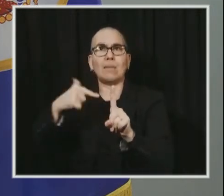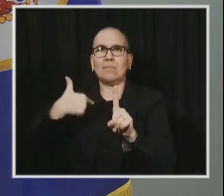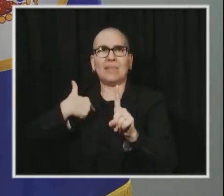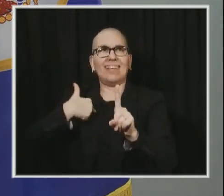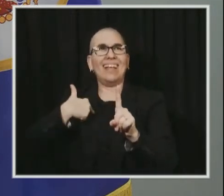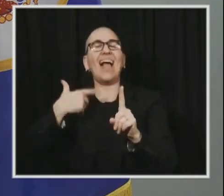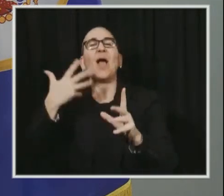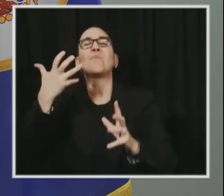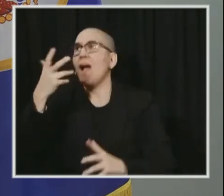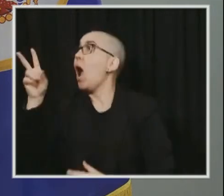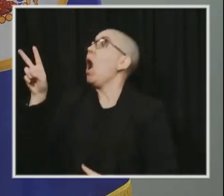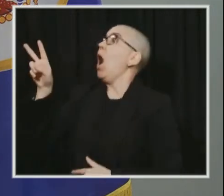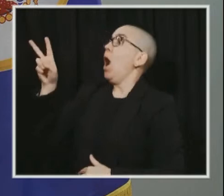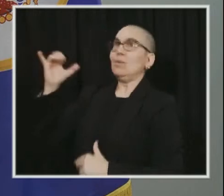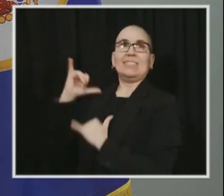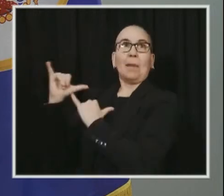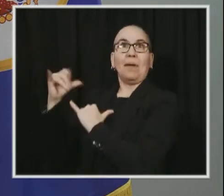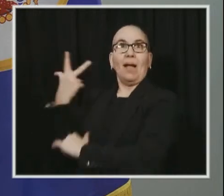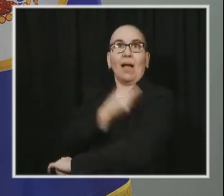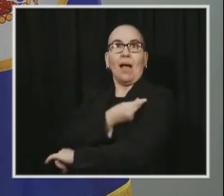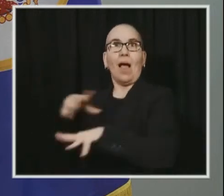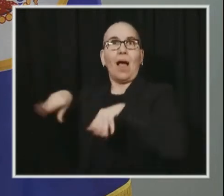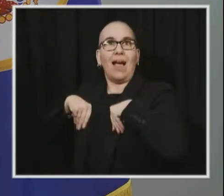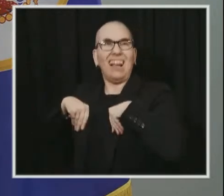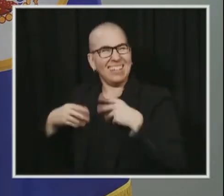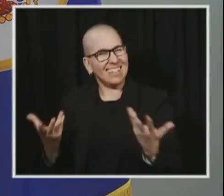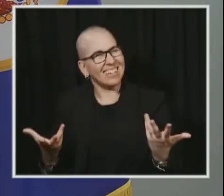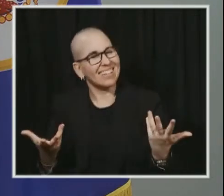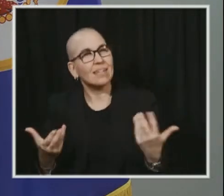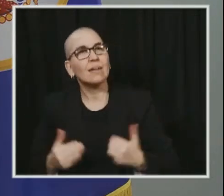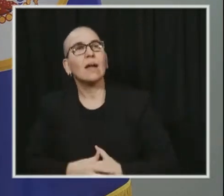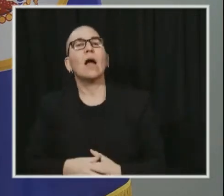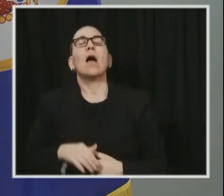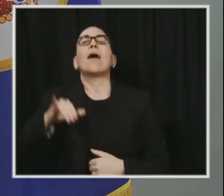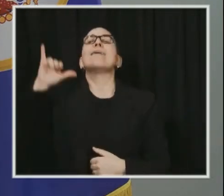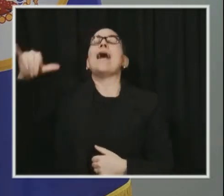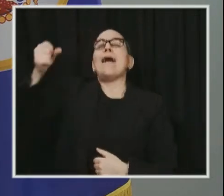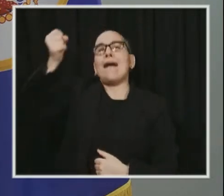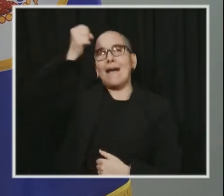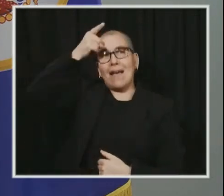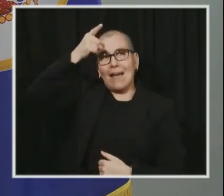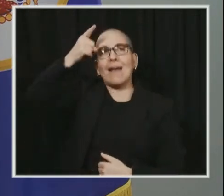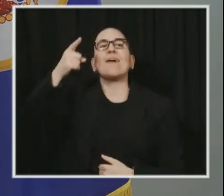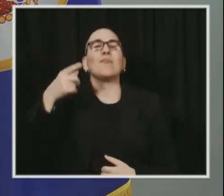we are identifying community champions to help inform and educate. And we